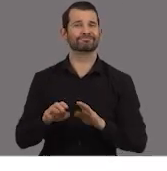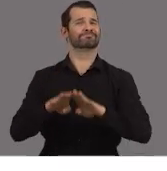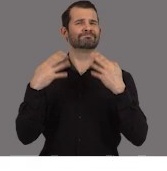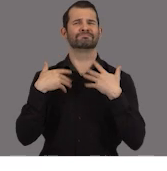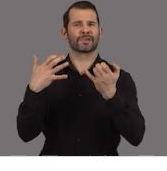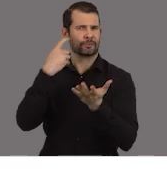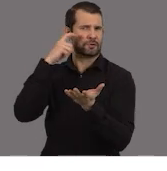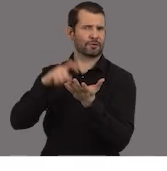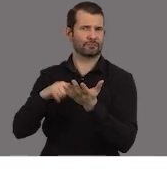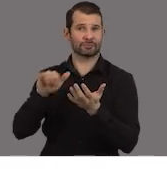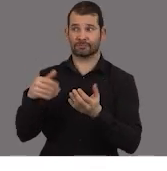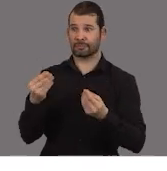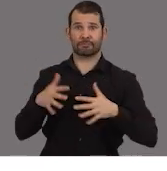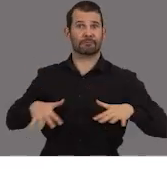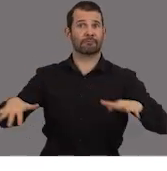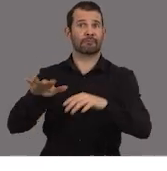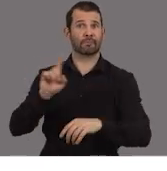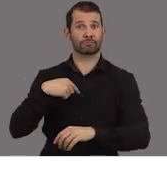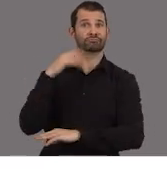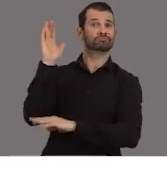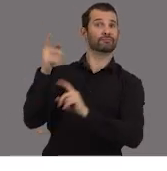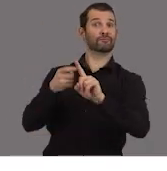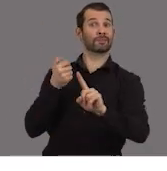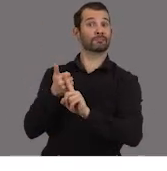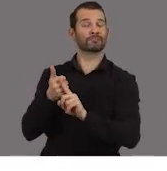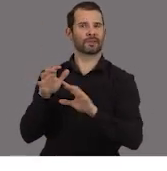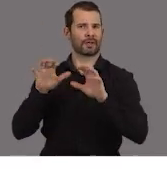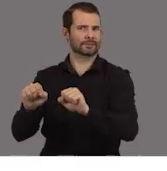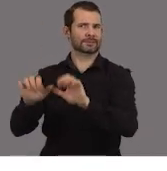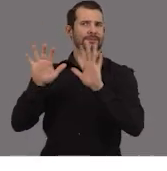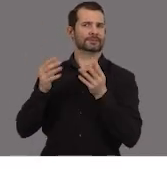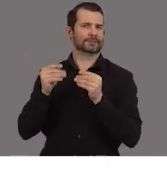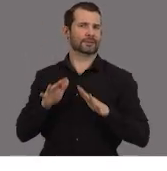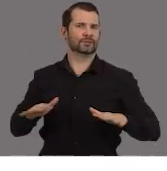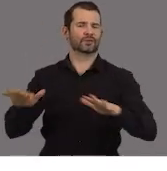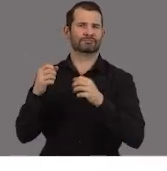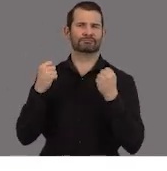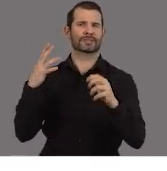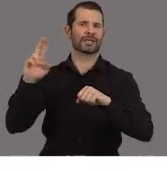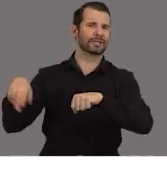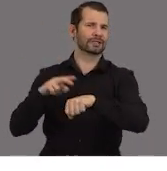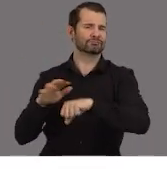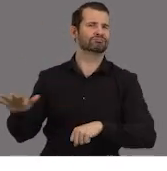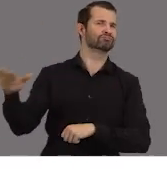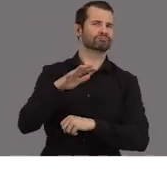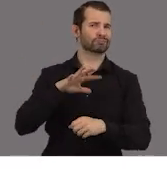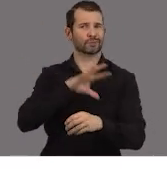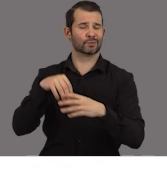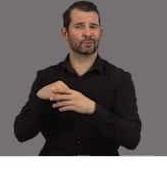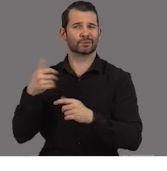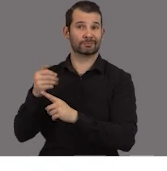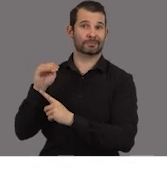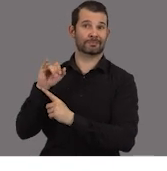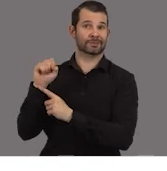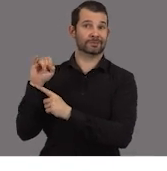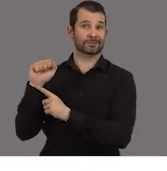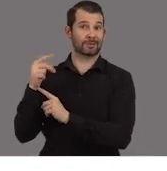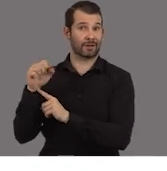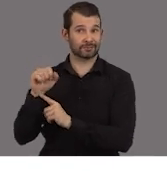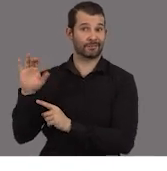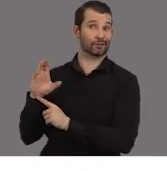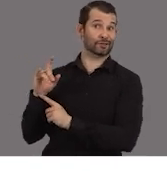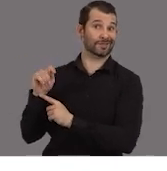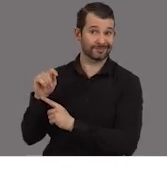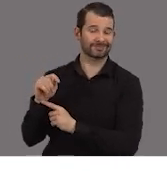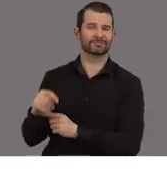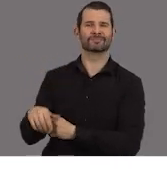I wish to acknowledge that the land on which I'm presenting from is the unceded territory of many nations, including the